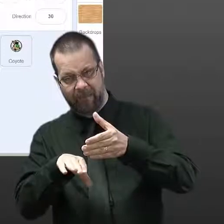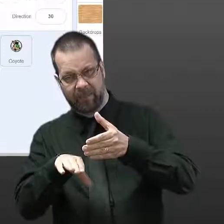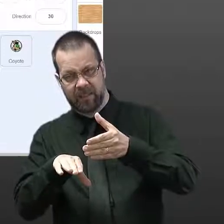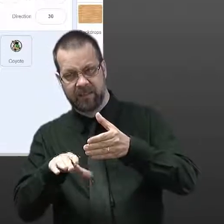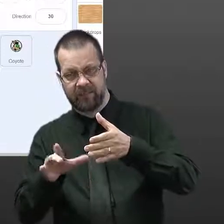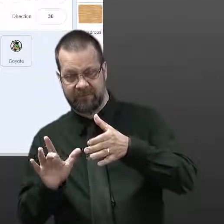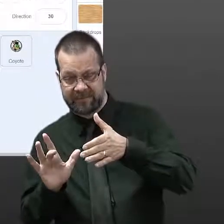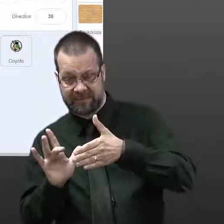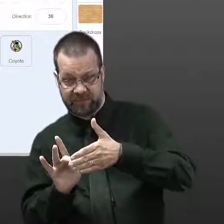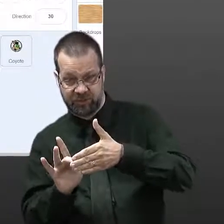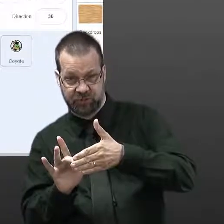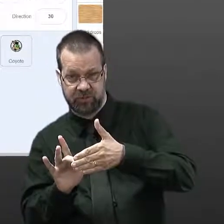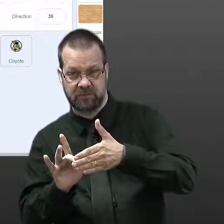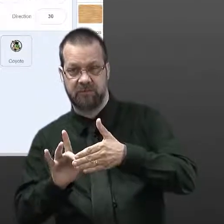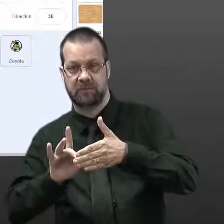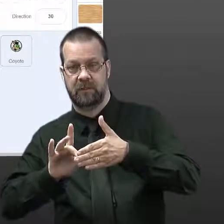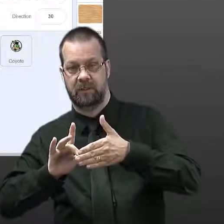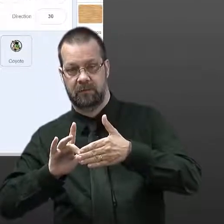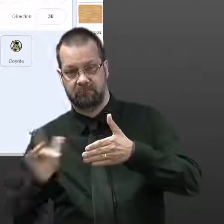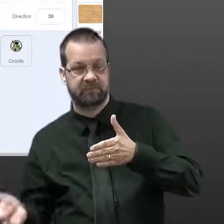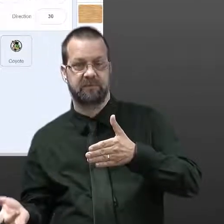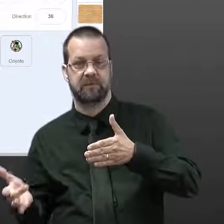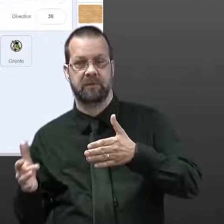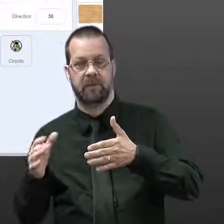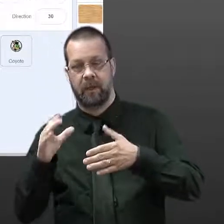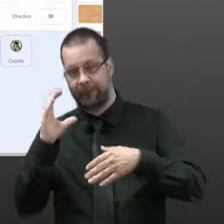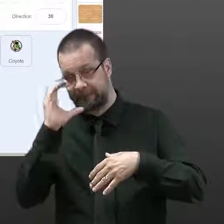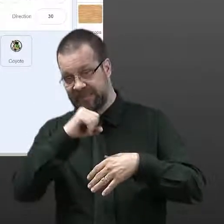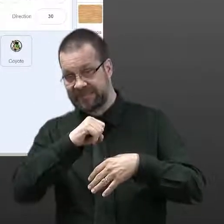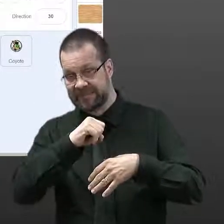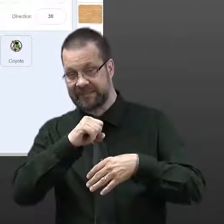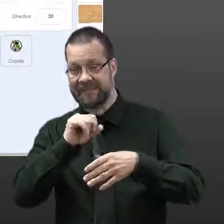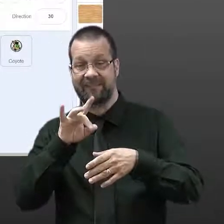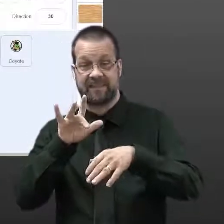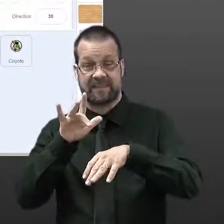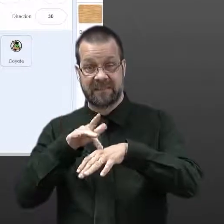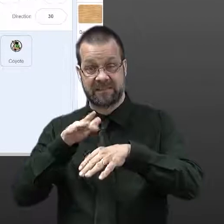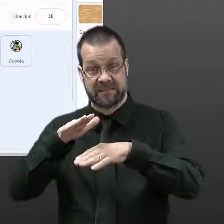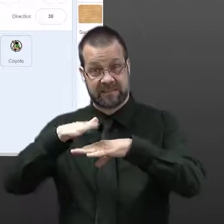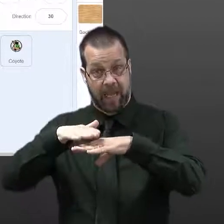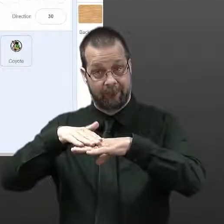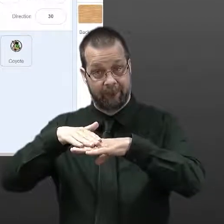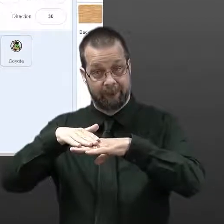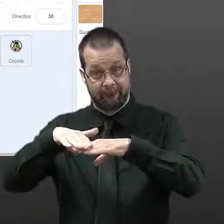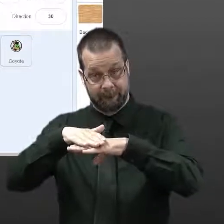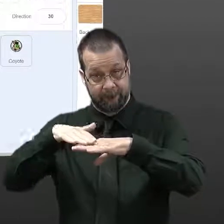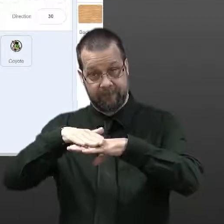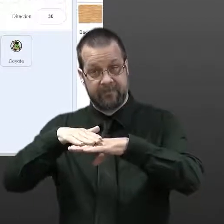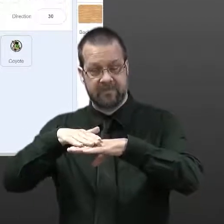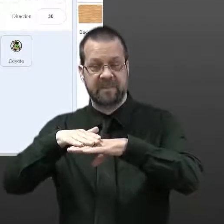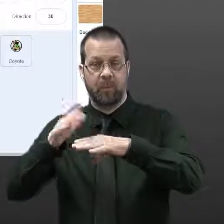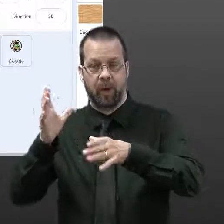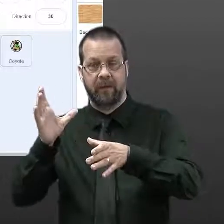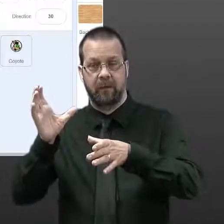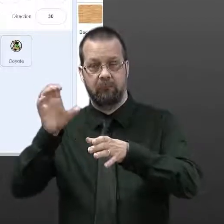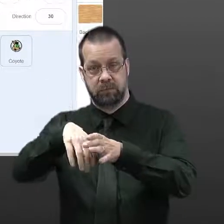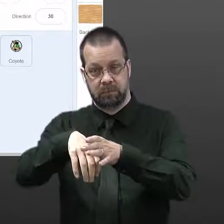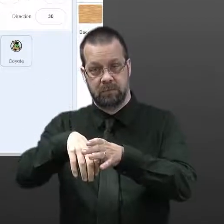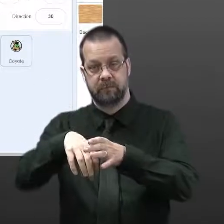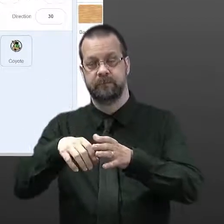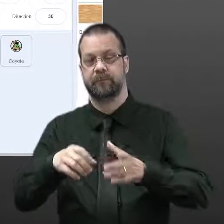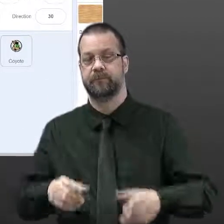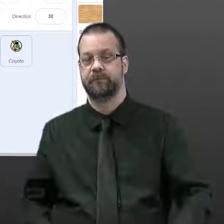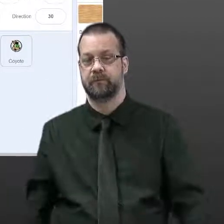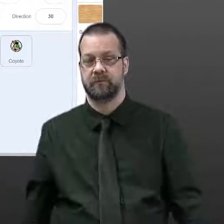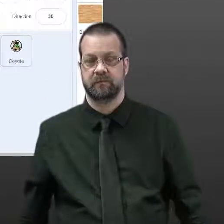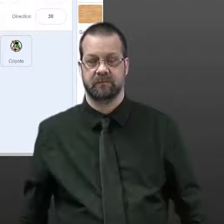shoot at the bottom of the rim, but if we get it at the top of the rim, that's when we want the ball to go in. The first thing we're going to do is